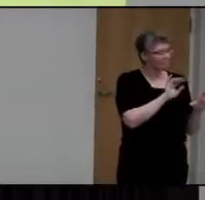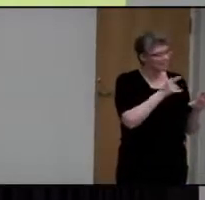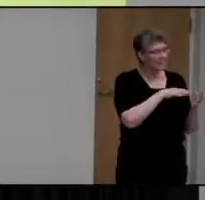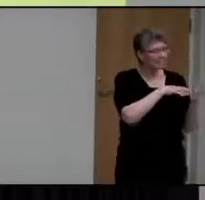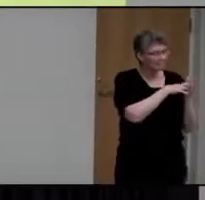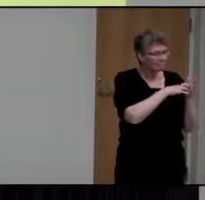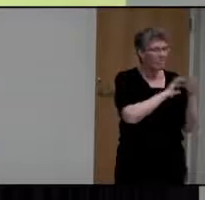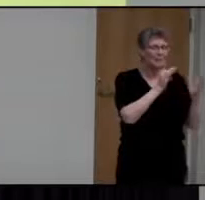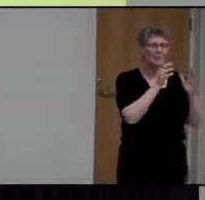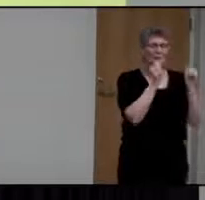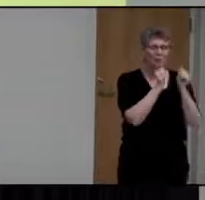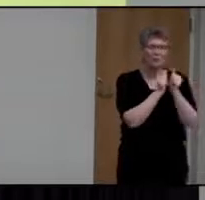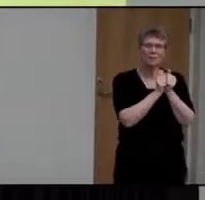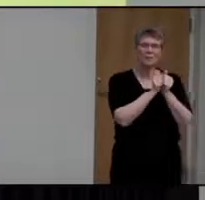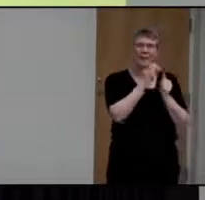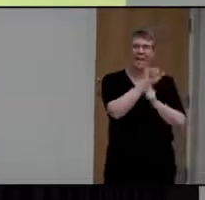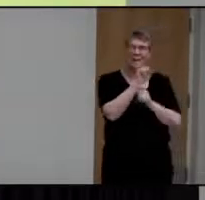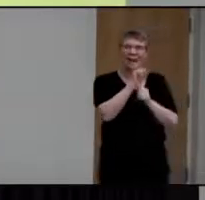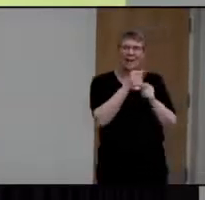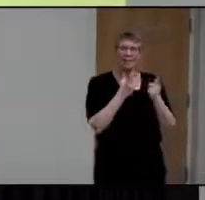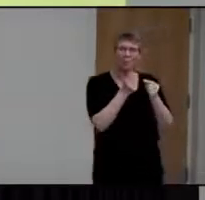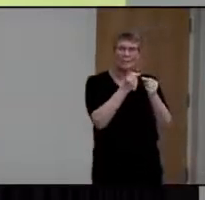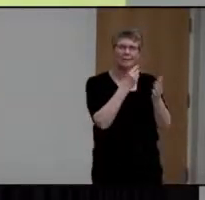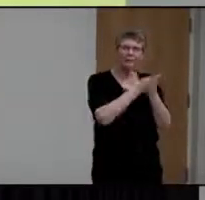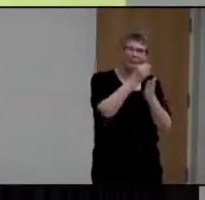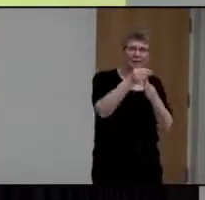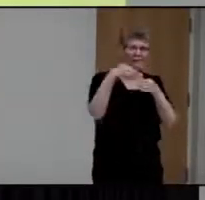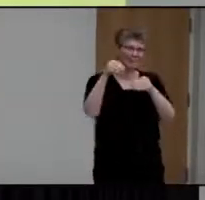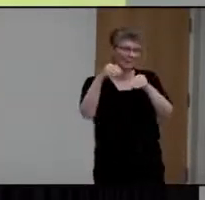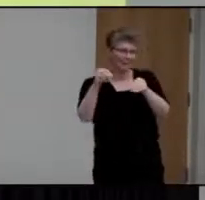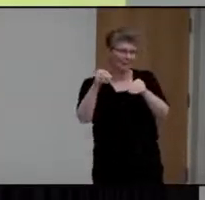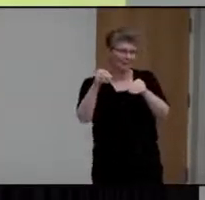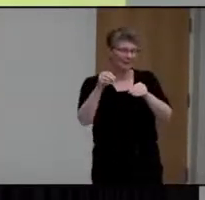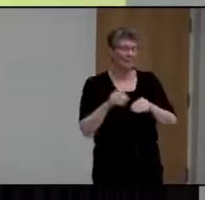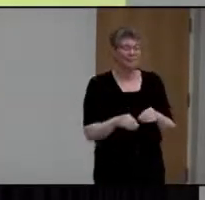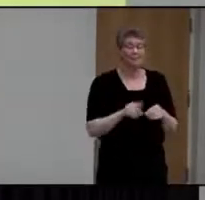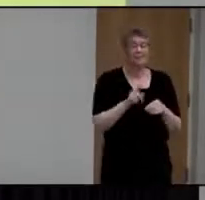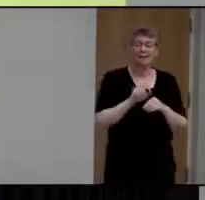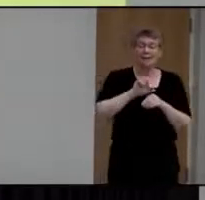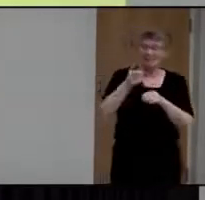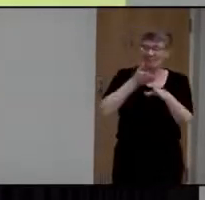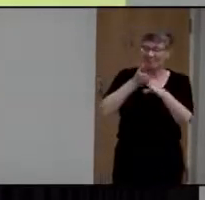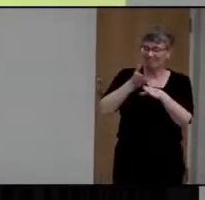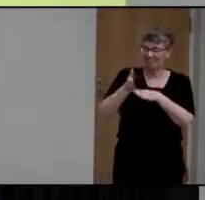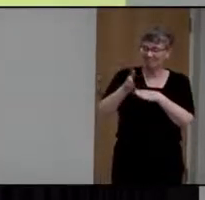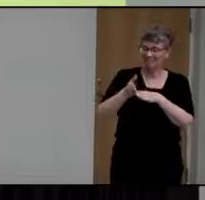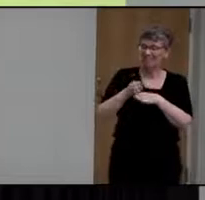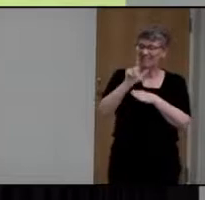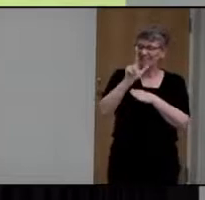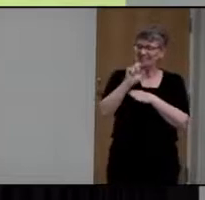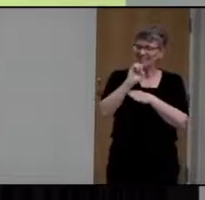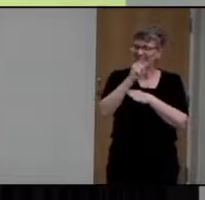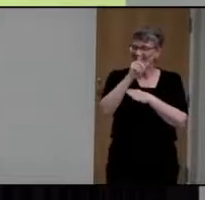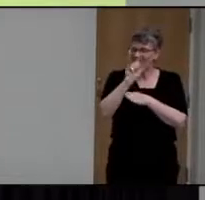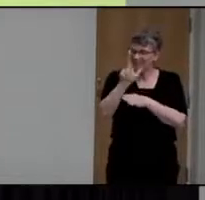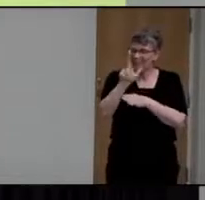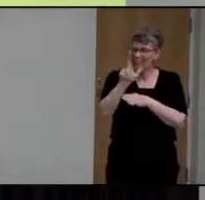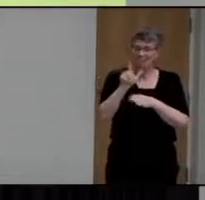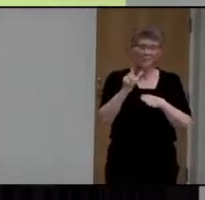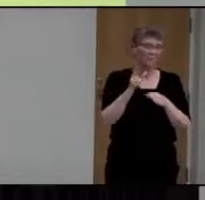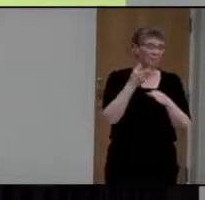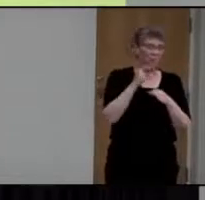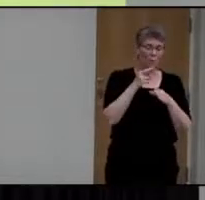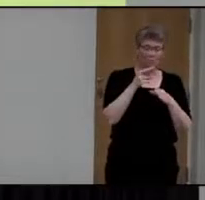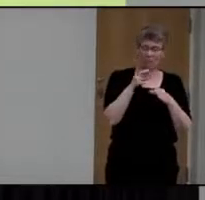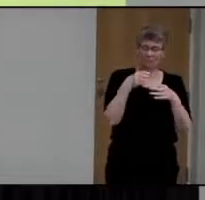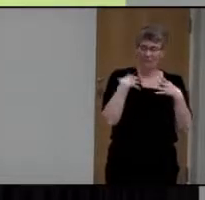buy or when to sell. And then we look at industries like Hero's describing and our other panelists, and healthcare would be one of them, wouldn't we? We talk